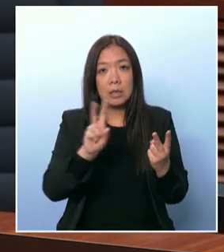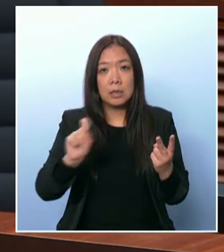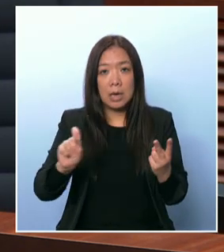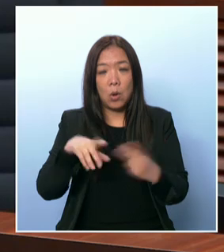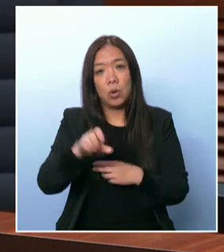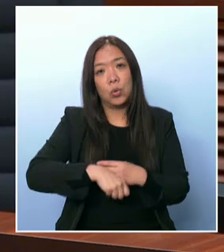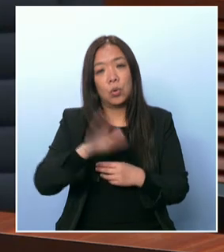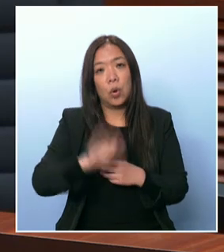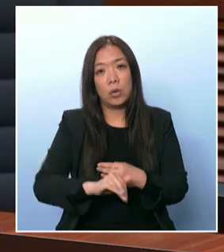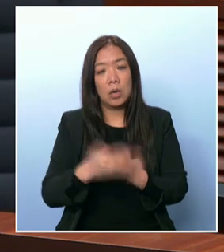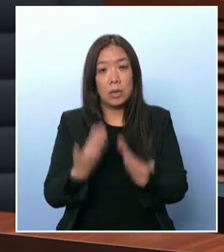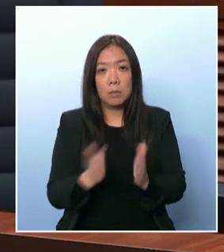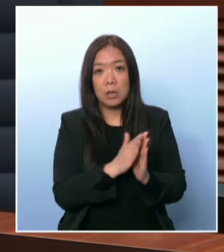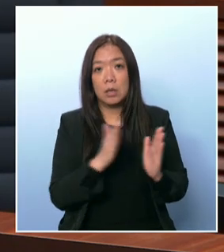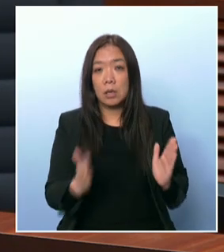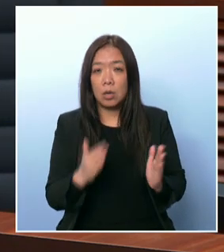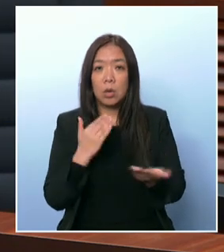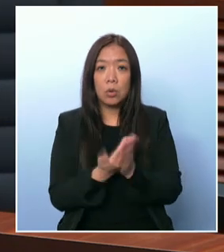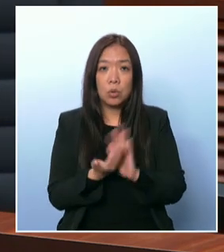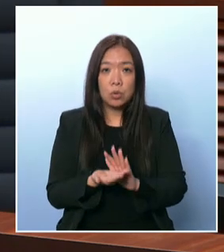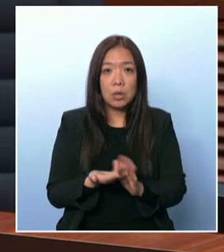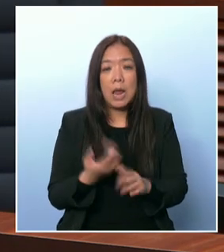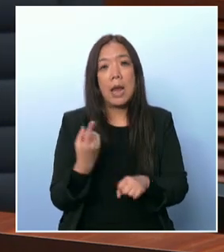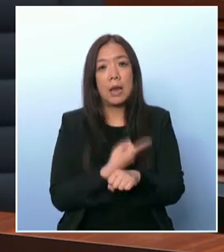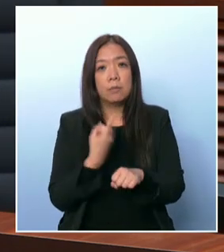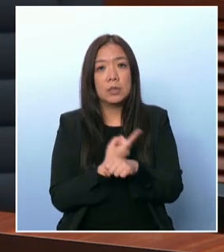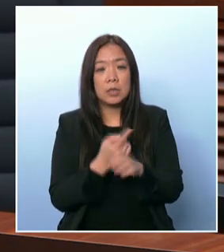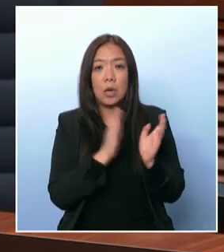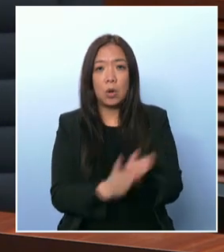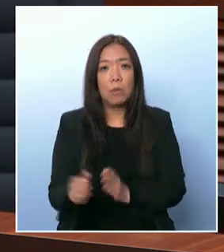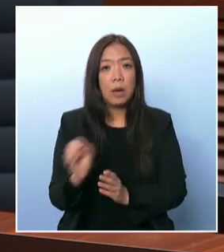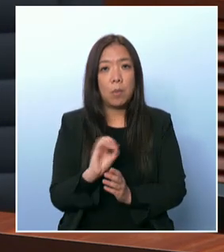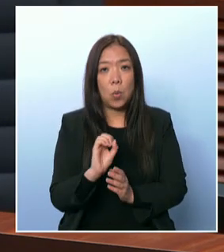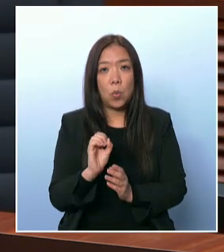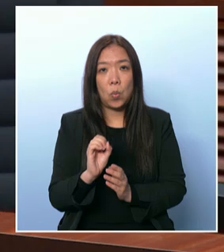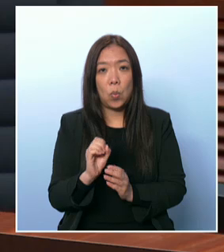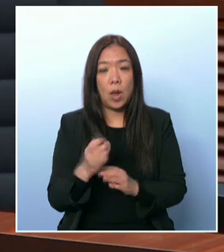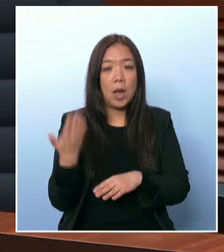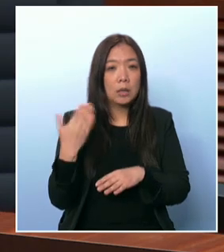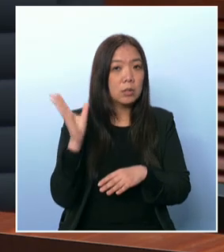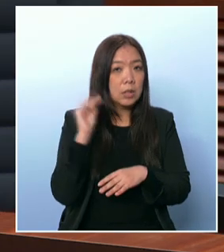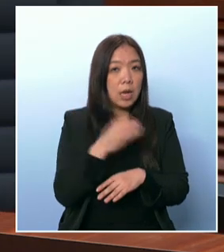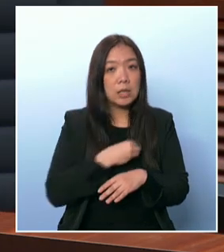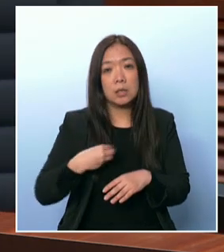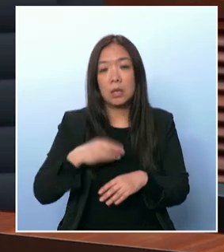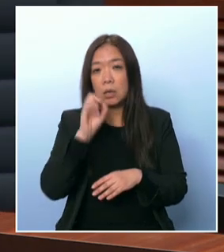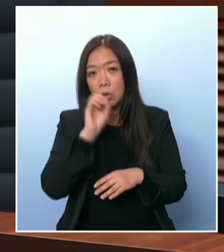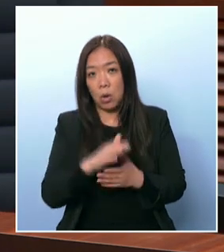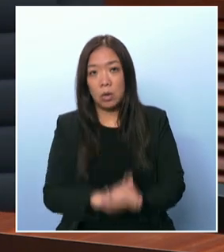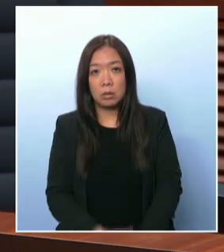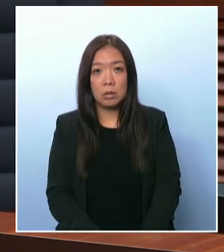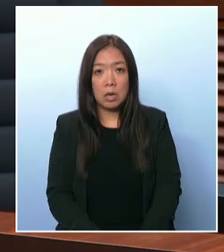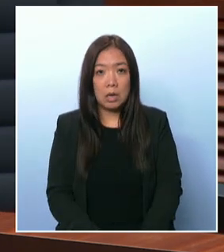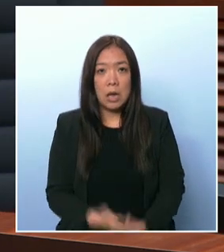students. Now that would be a bit. However, even with this proposal, the student